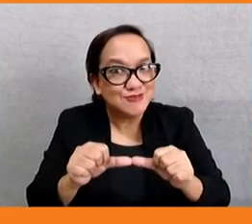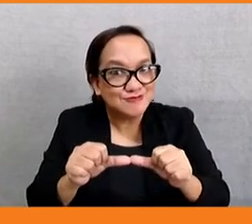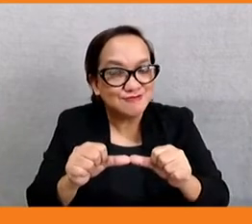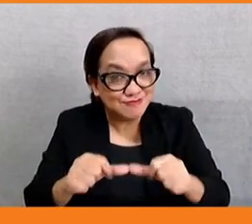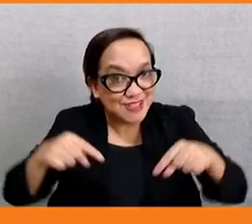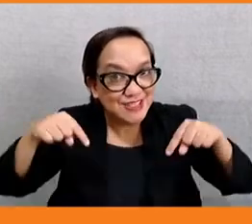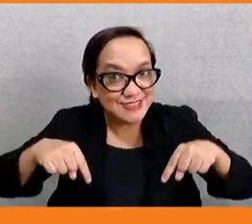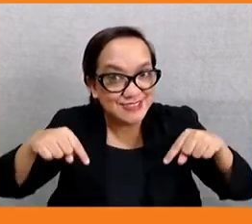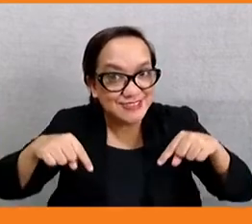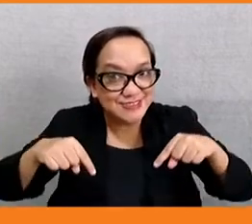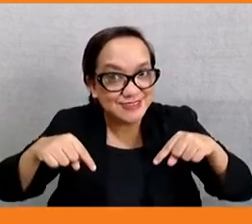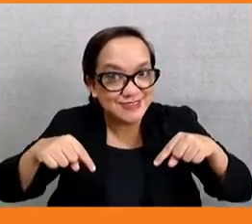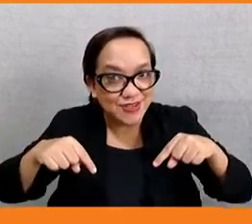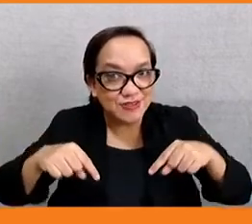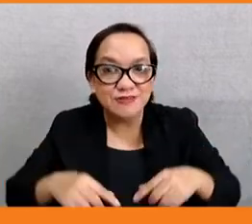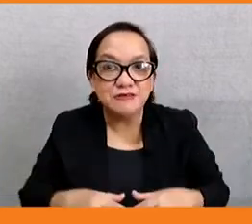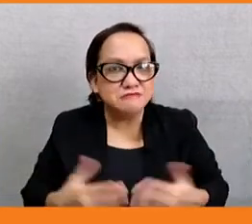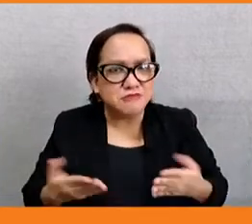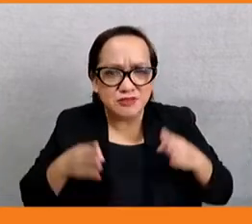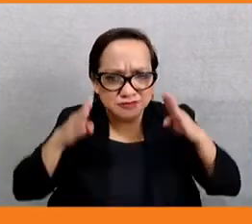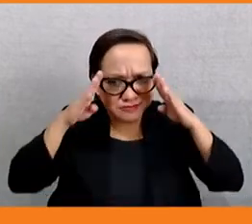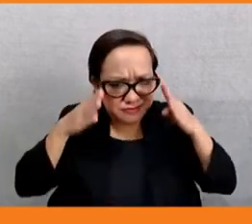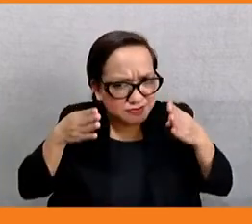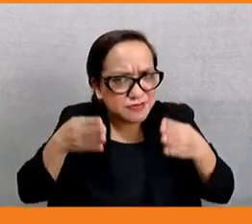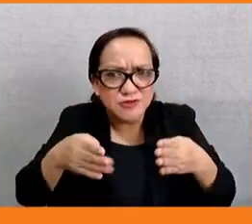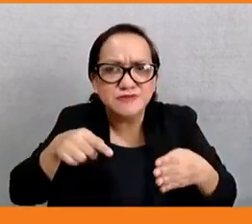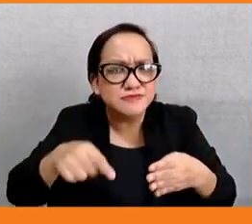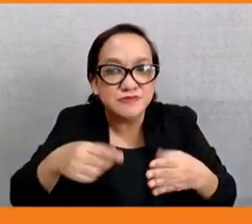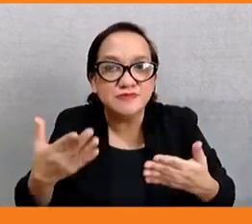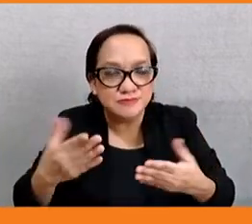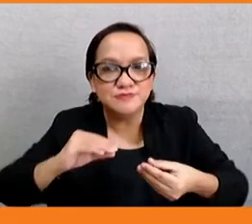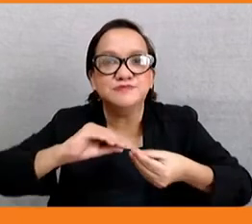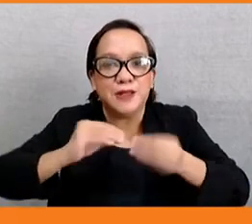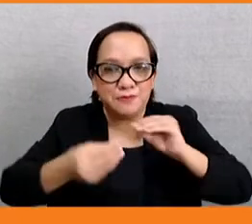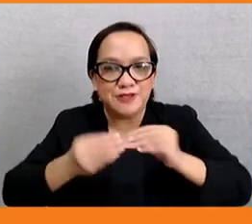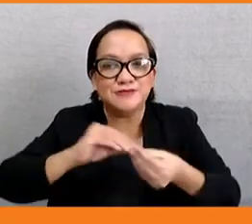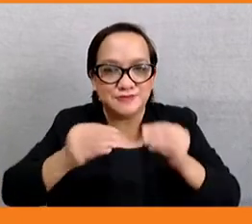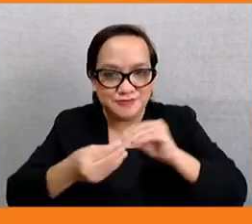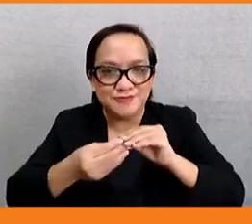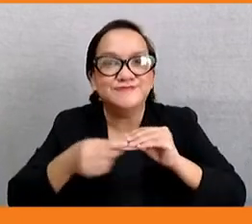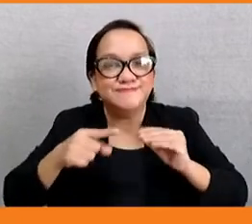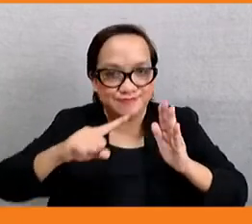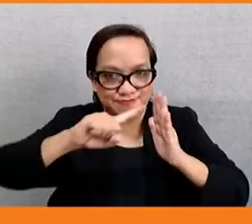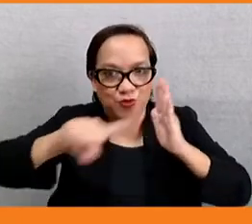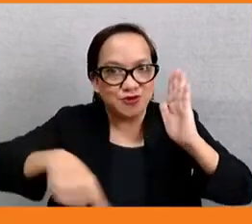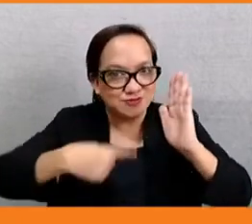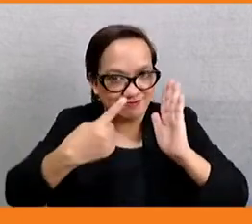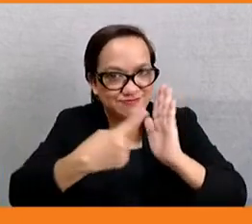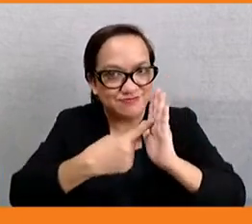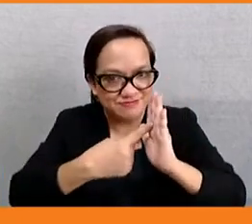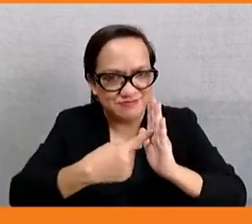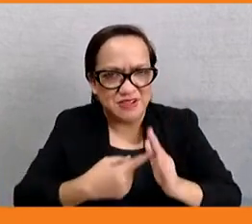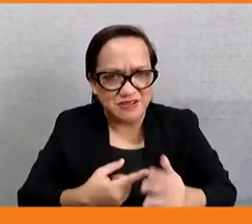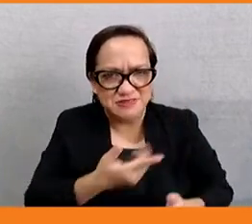the crisis in Sri Lanka. As you are aware, Sri Lanka is in a deep debt crisis. We have lost food